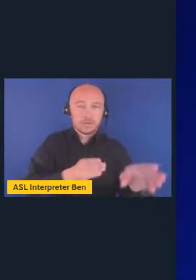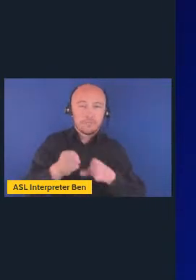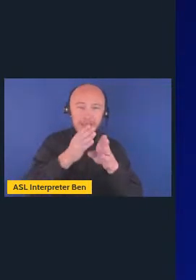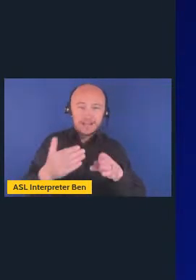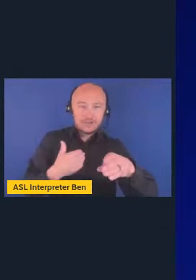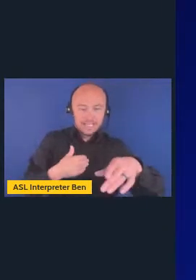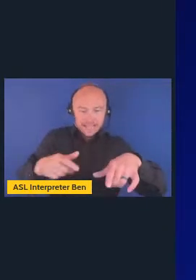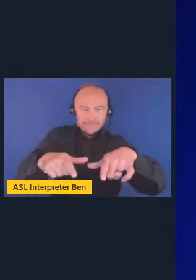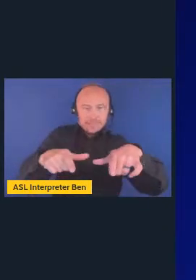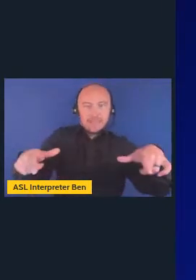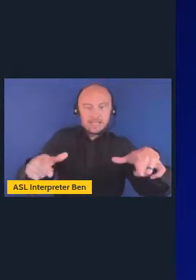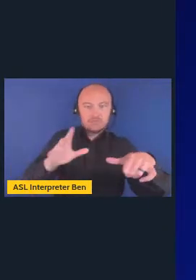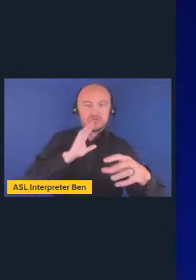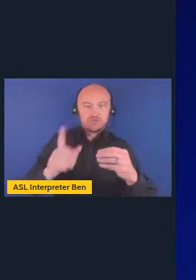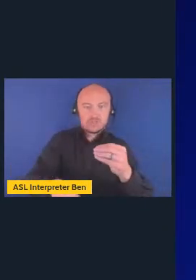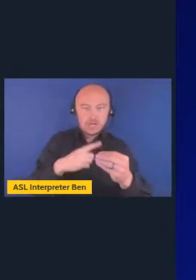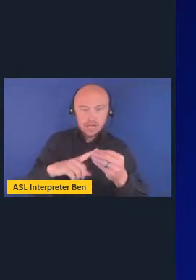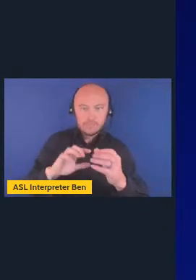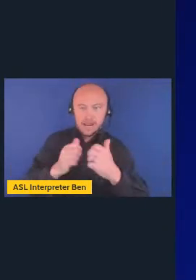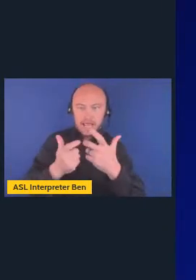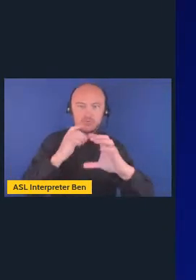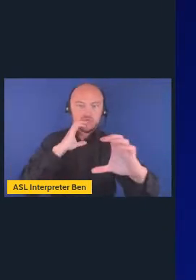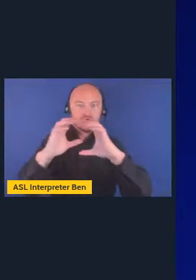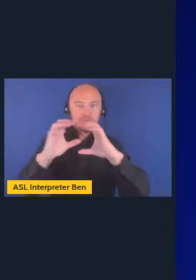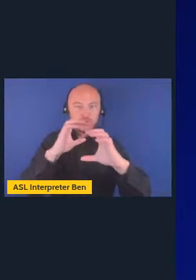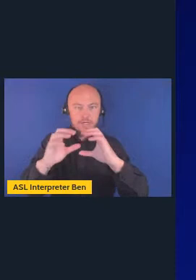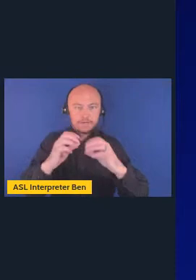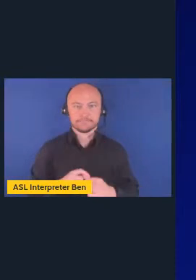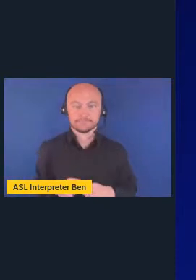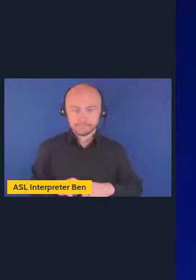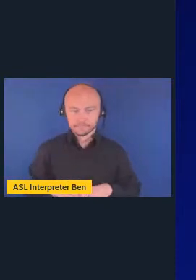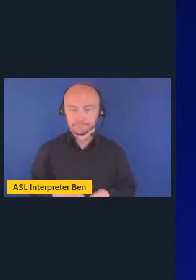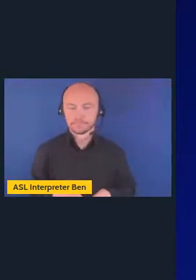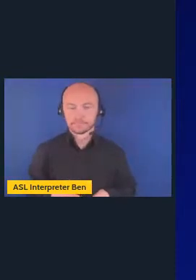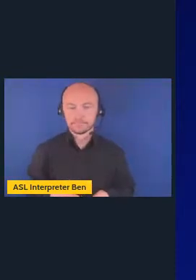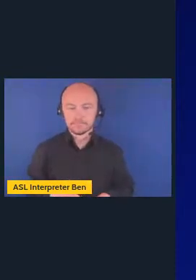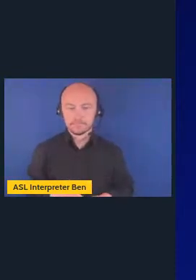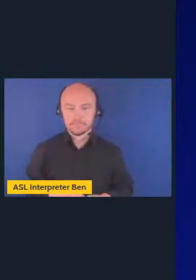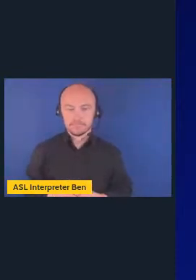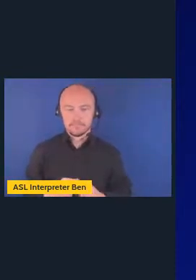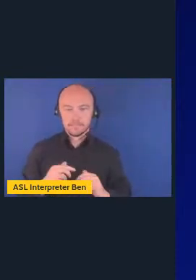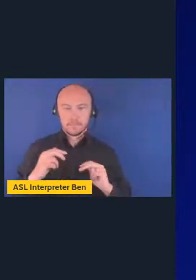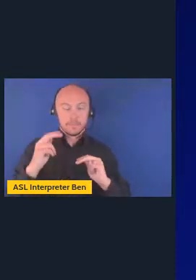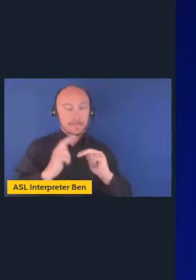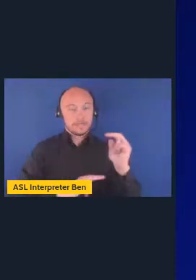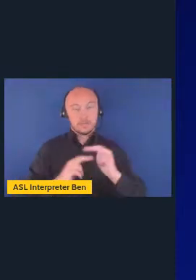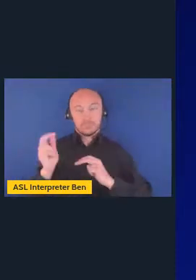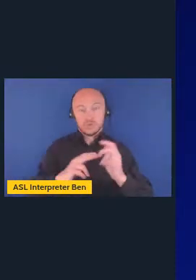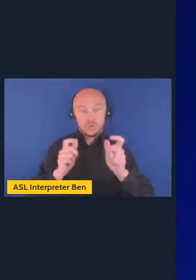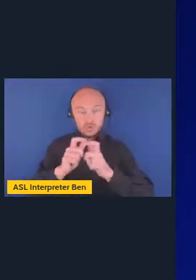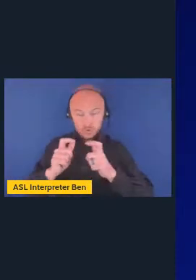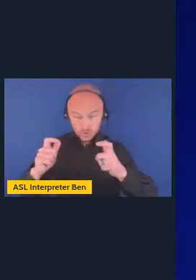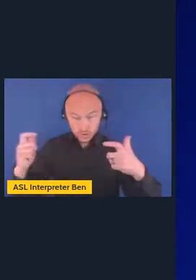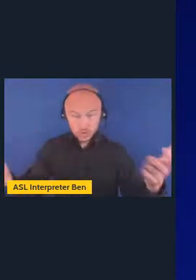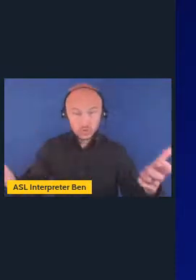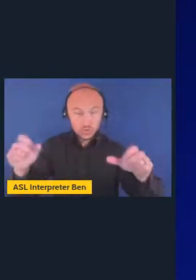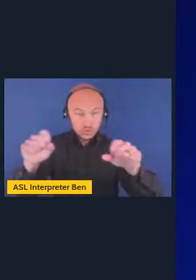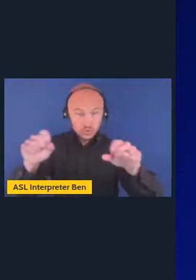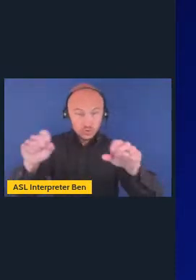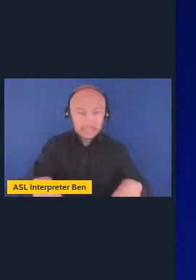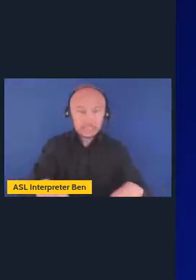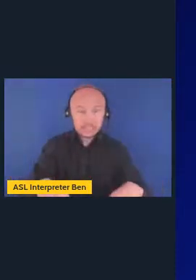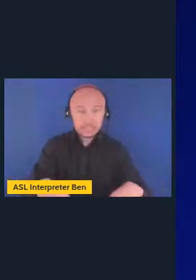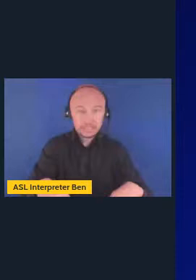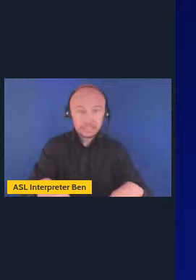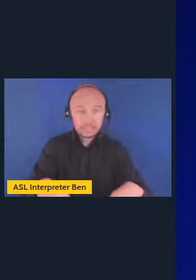to talk about how your systems communicate. And when you're building large distributed systems, the number of these